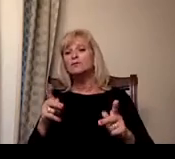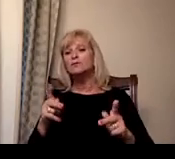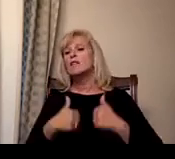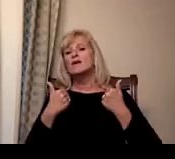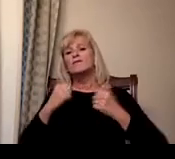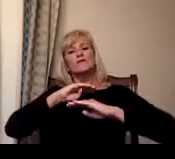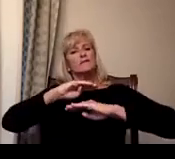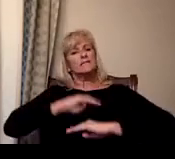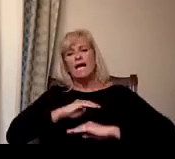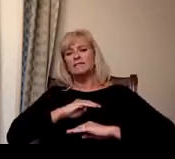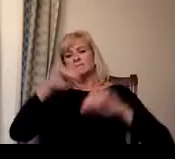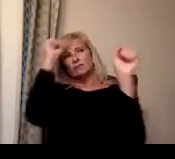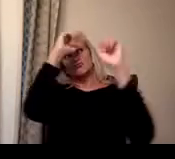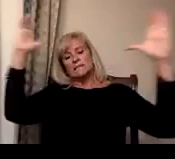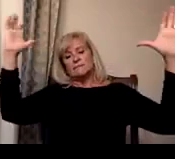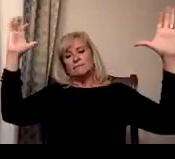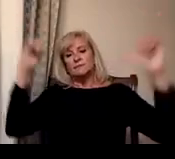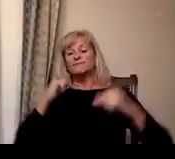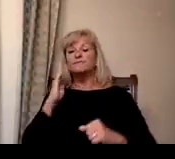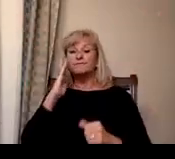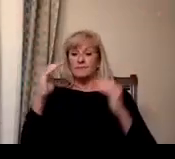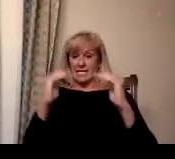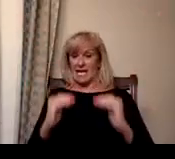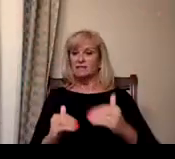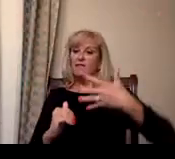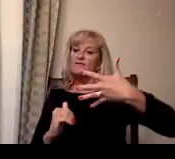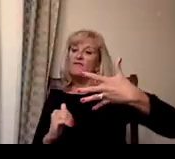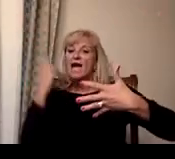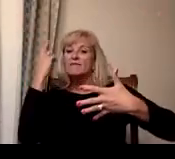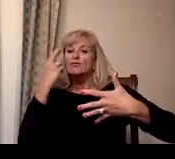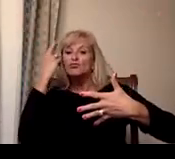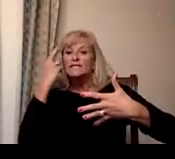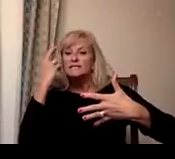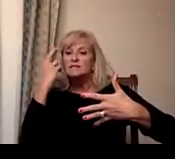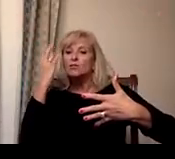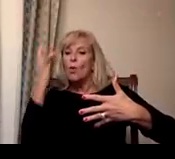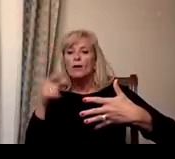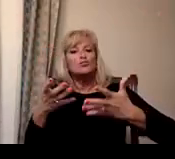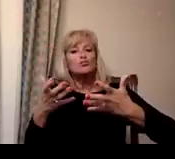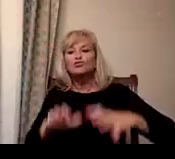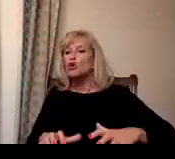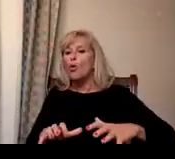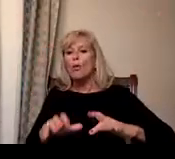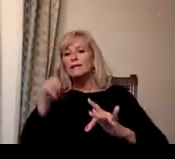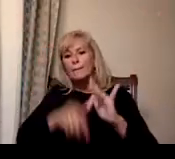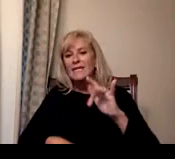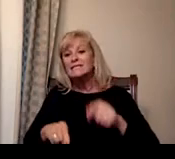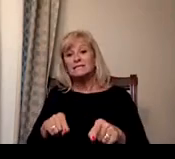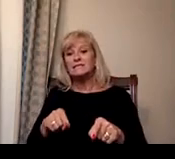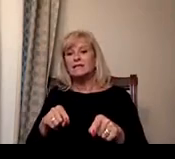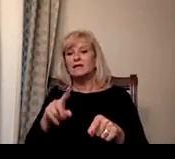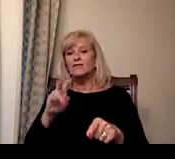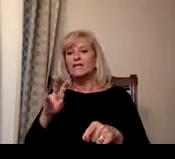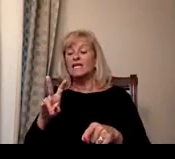So I'm going to go over 5 reasons that you do not want to miss being a part of ViiV. First is a better gig,